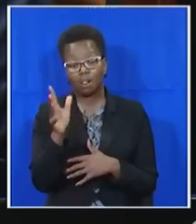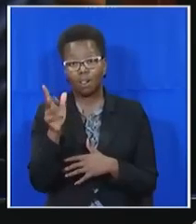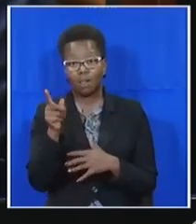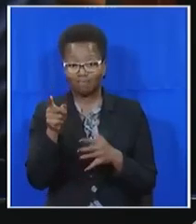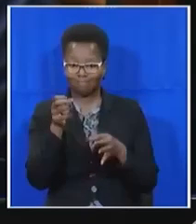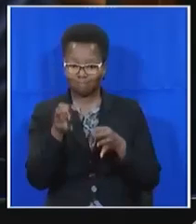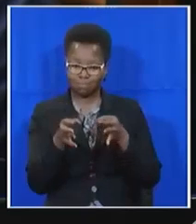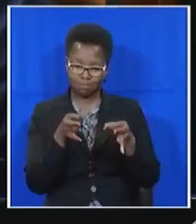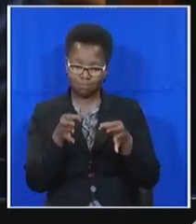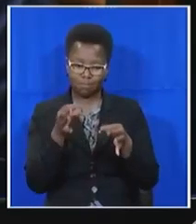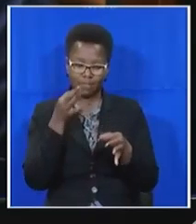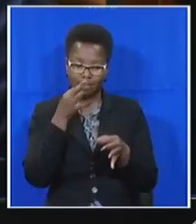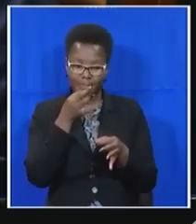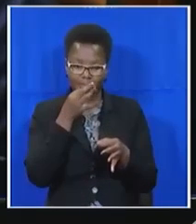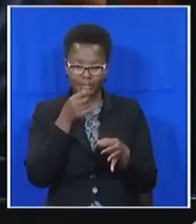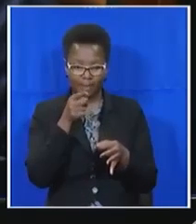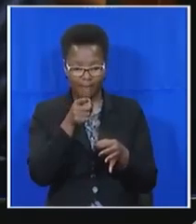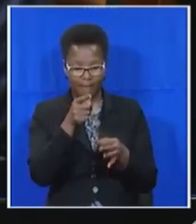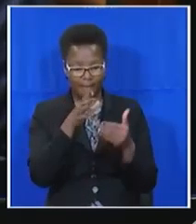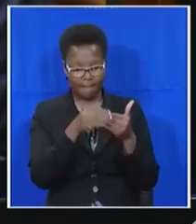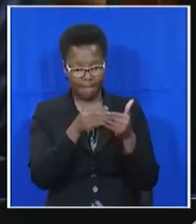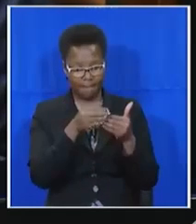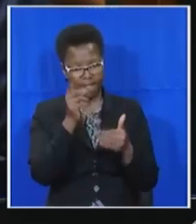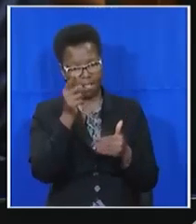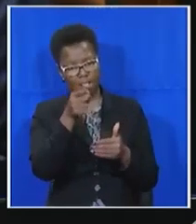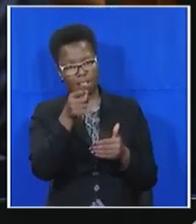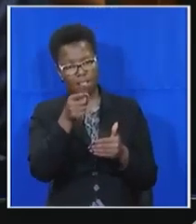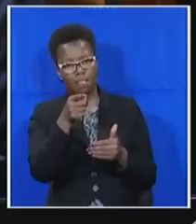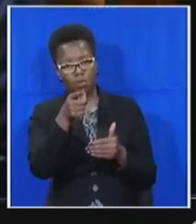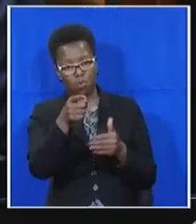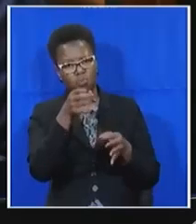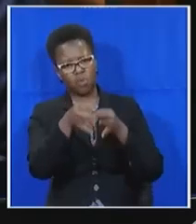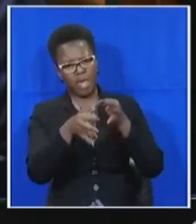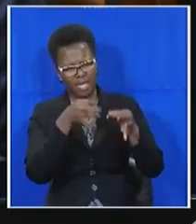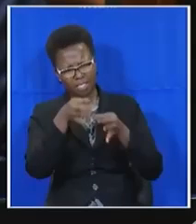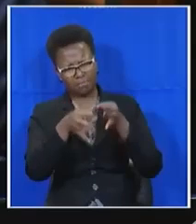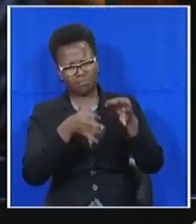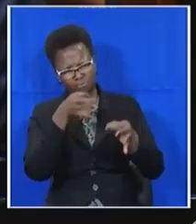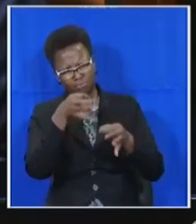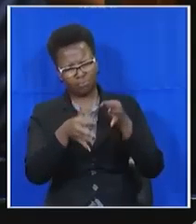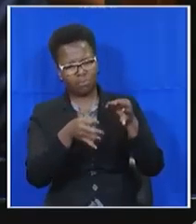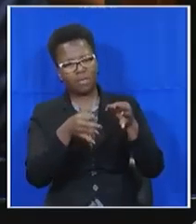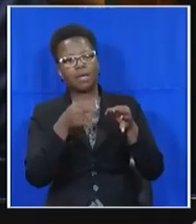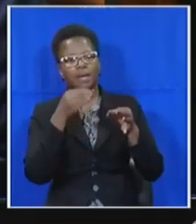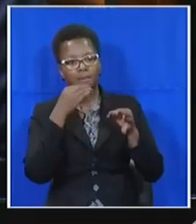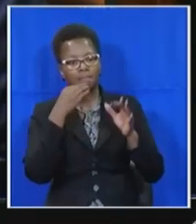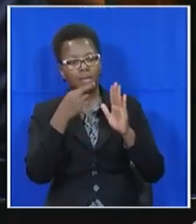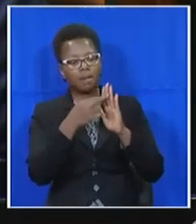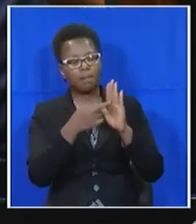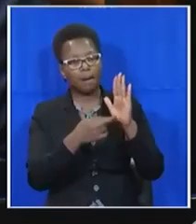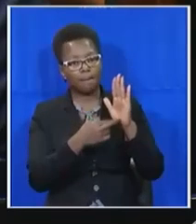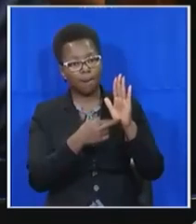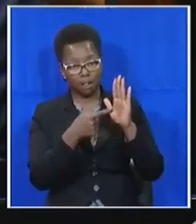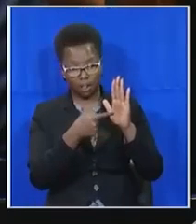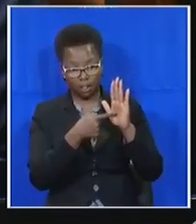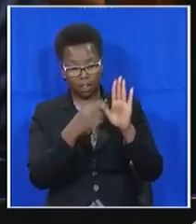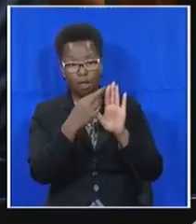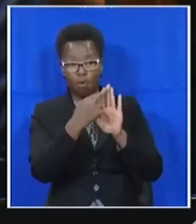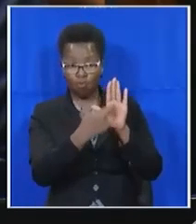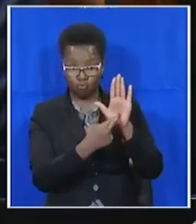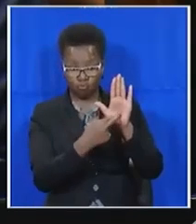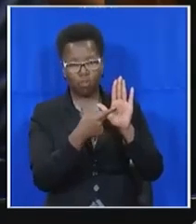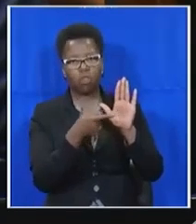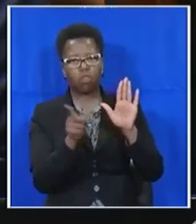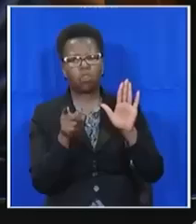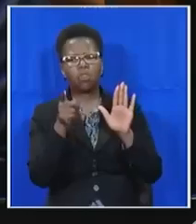out at the member and describing him the way you did it is unparliamentary. What? So I ask What you. is it? You That know what you